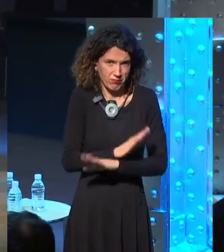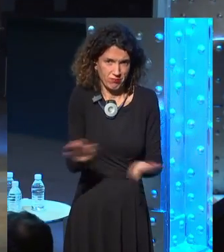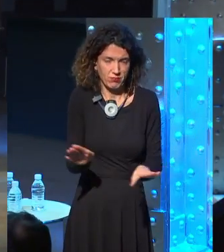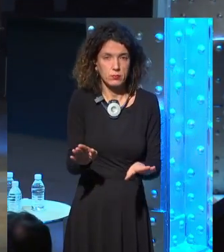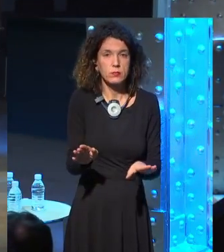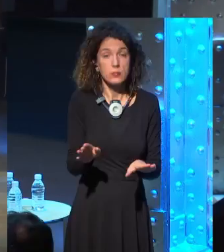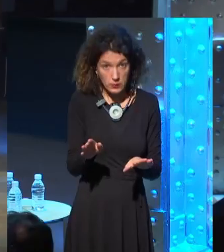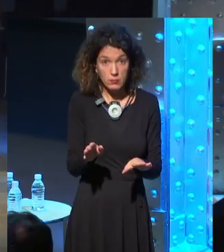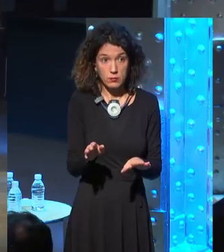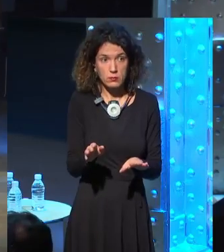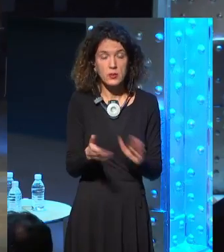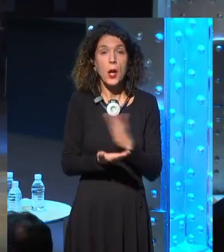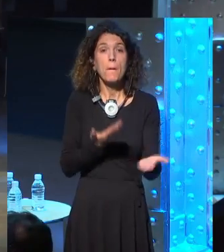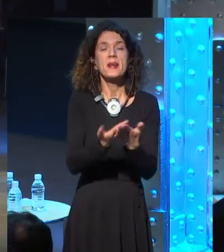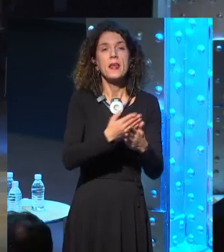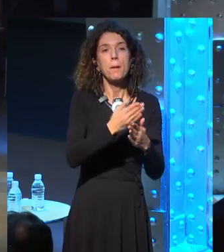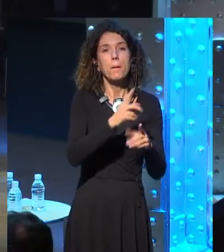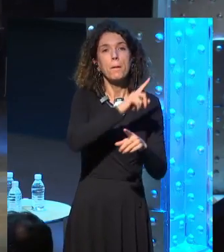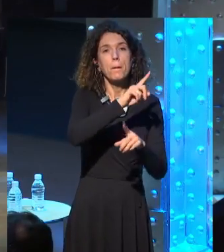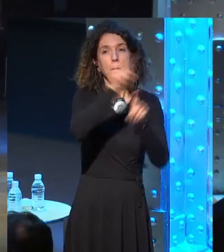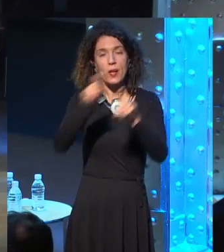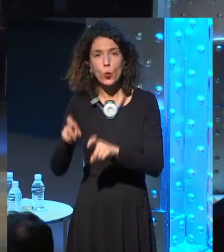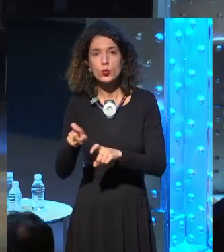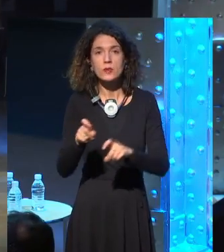on the ladder you are at present.